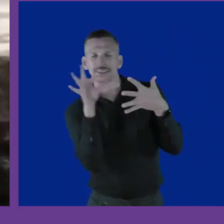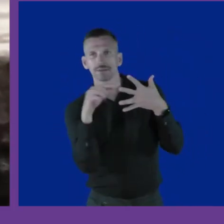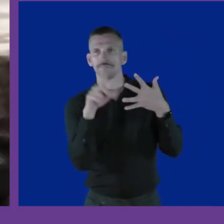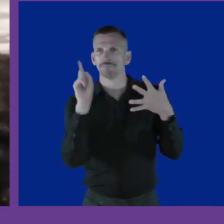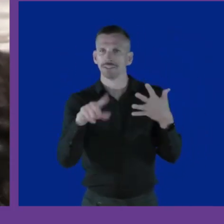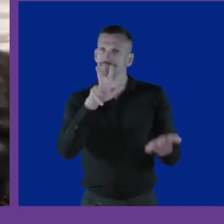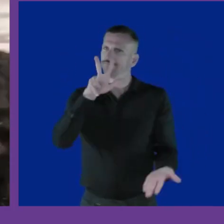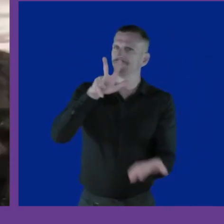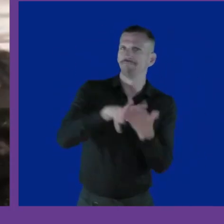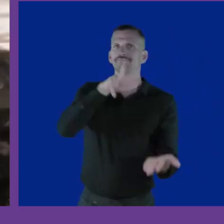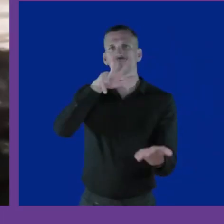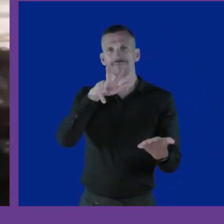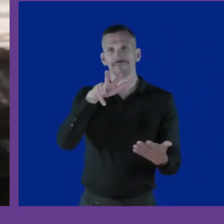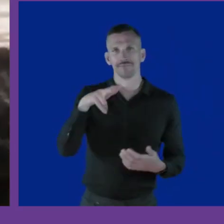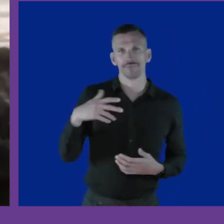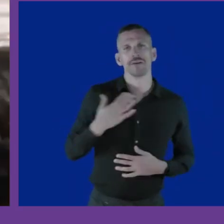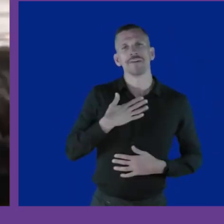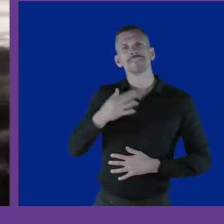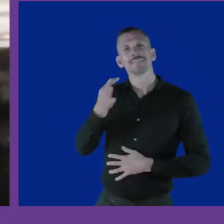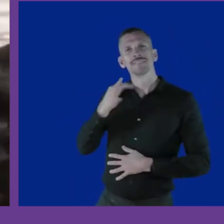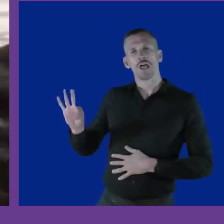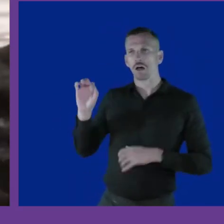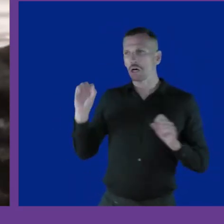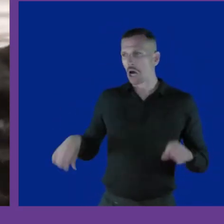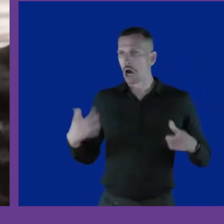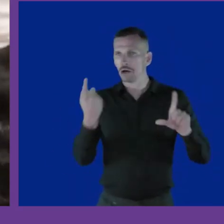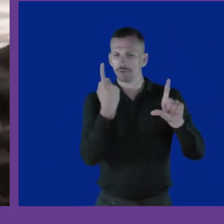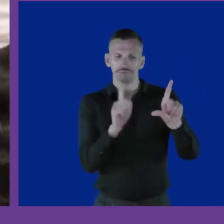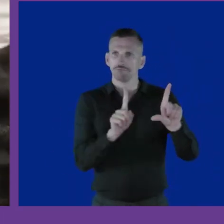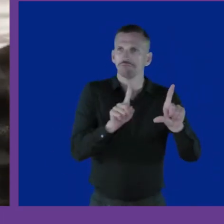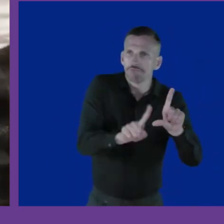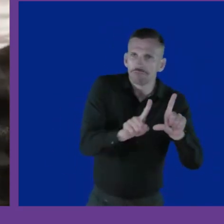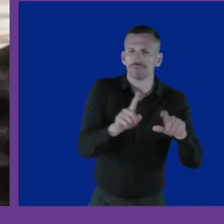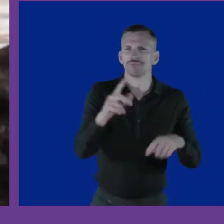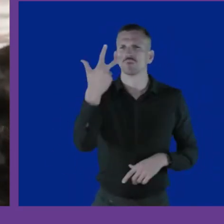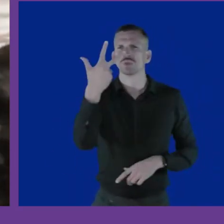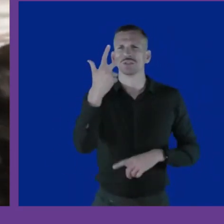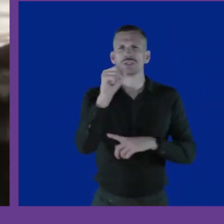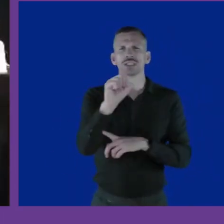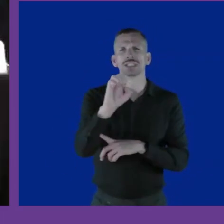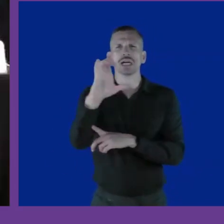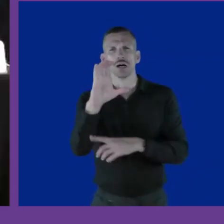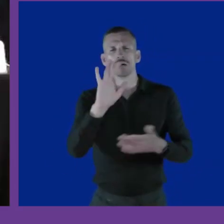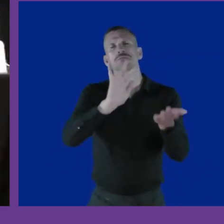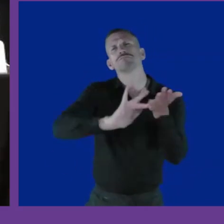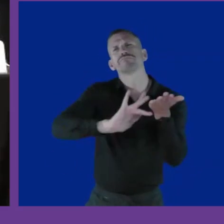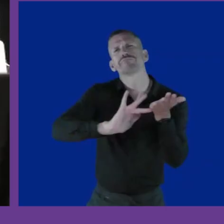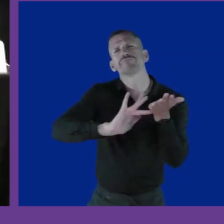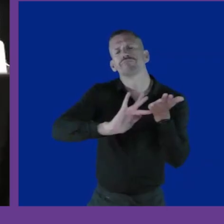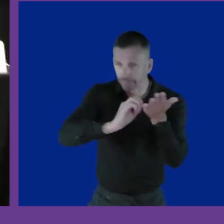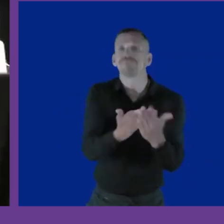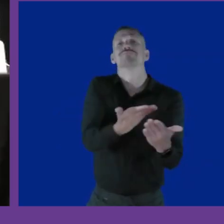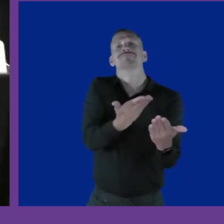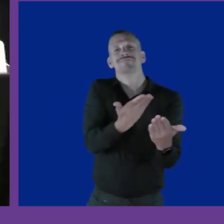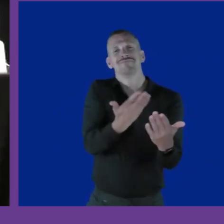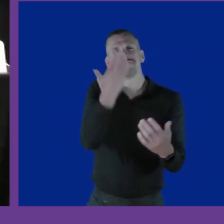to put your finger in the screen during 3 seconds, and the accessibility option will